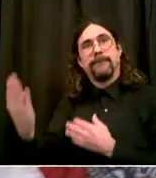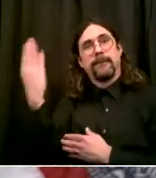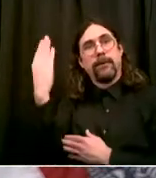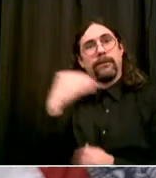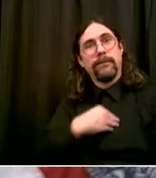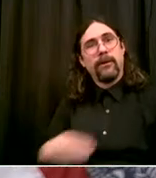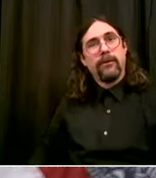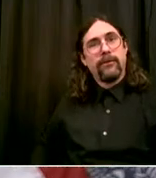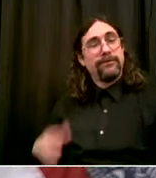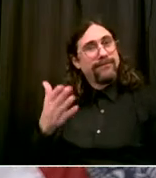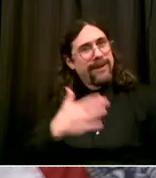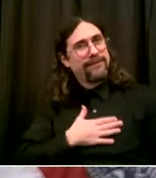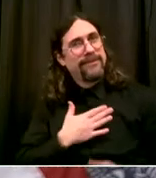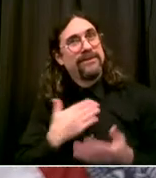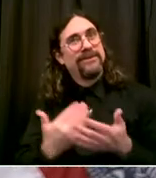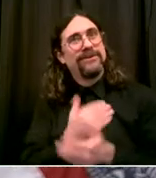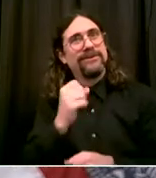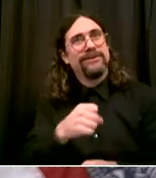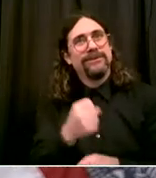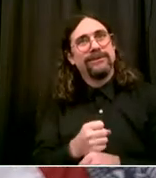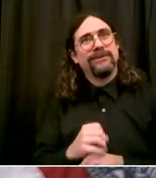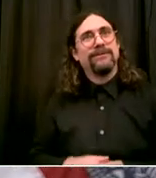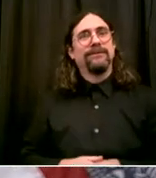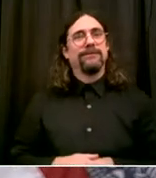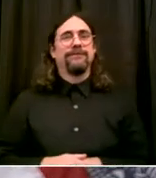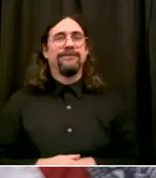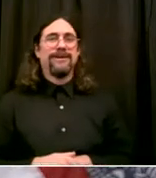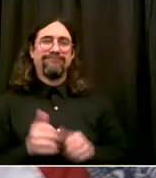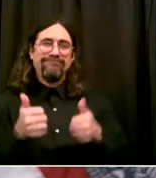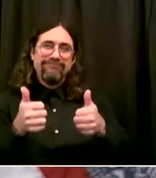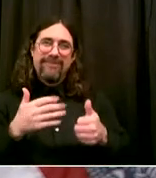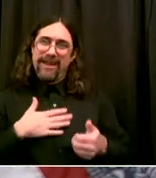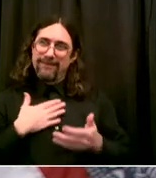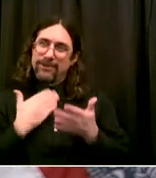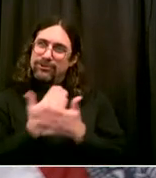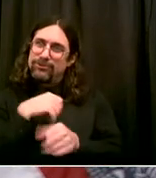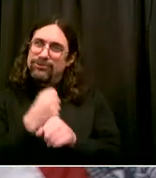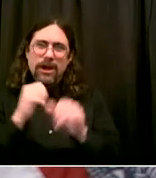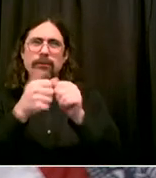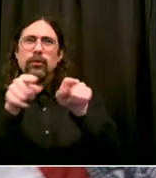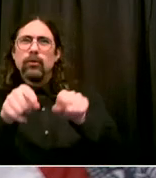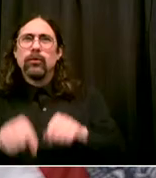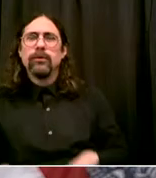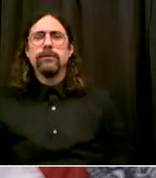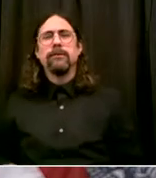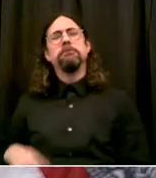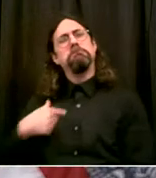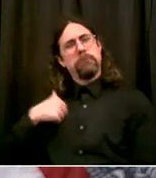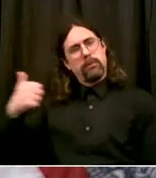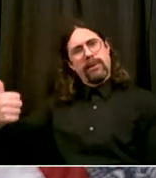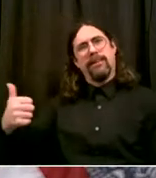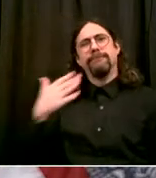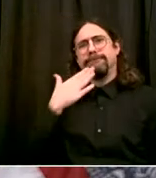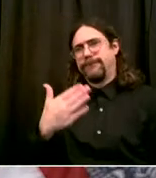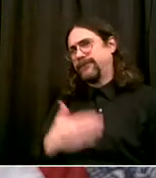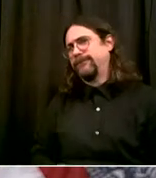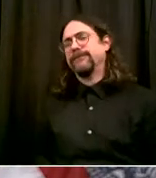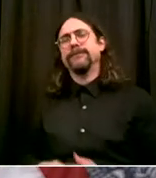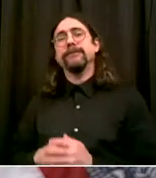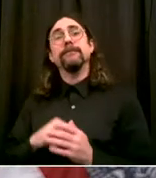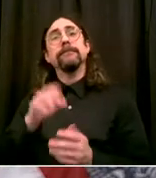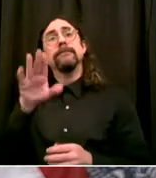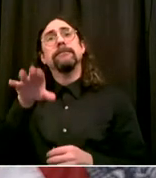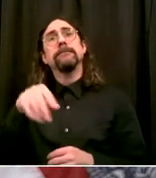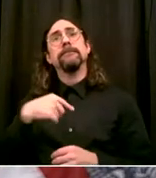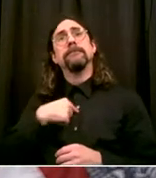I'm well, thank you. Knowing that, the city, you're laying out this plan to have 1 million vaccinated in the next month, there's still